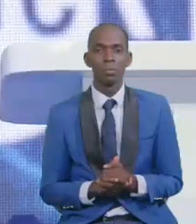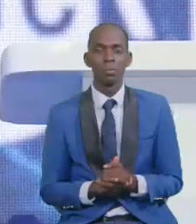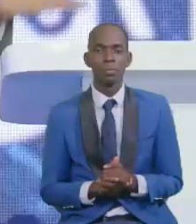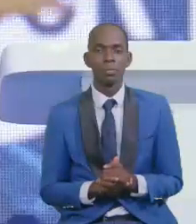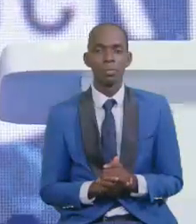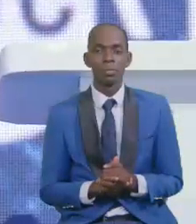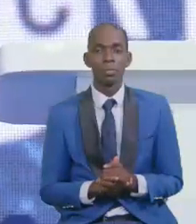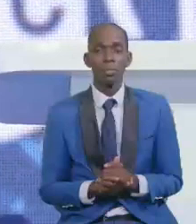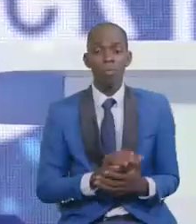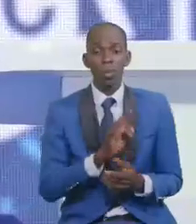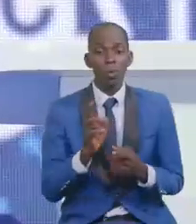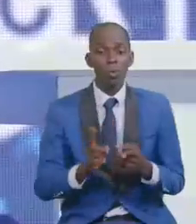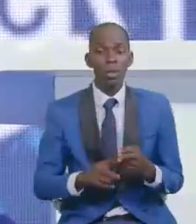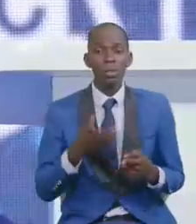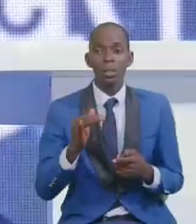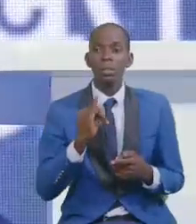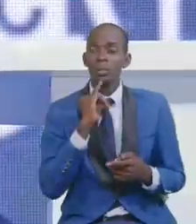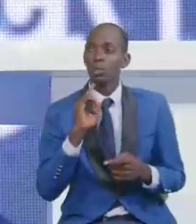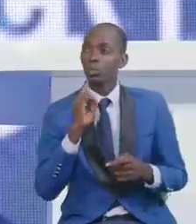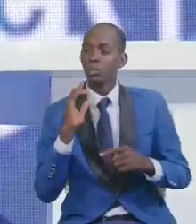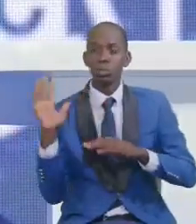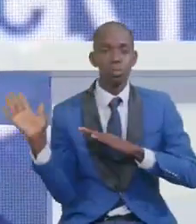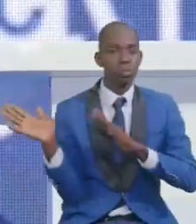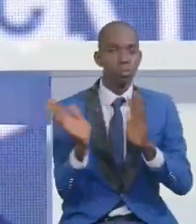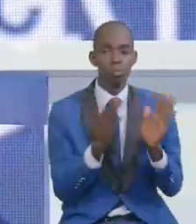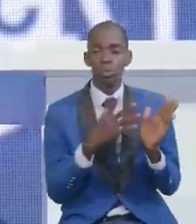When the wind is blowing this way and that way,